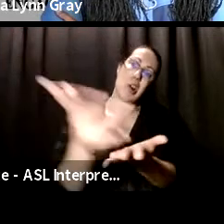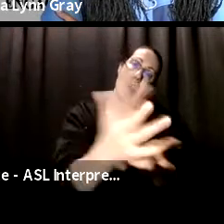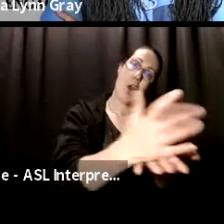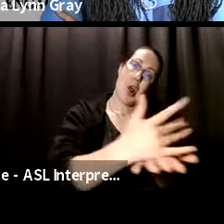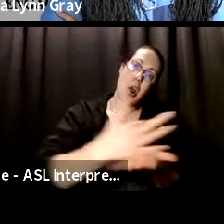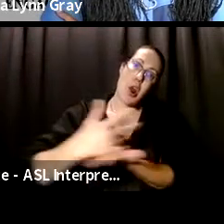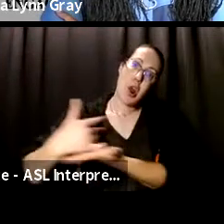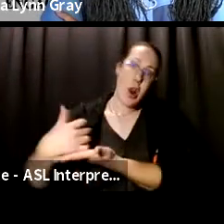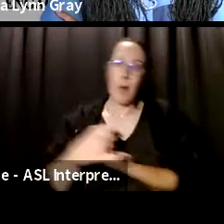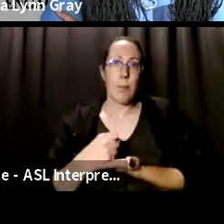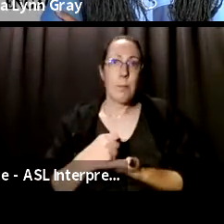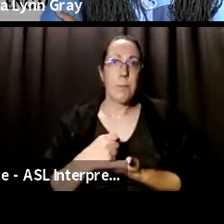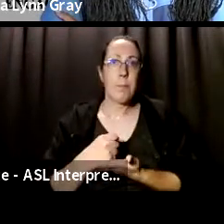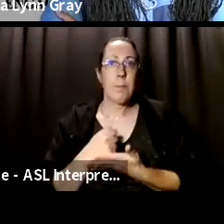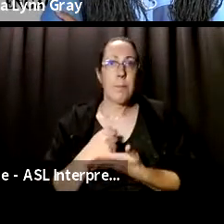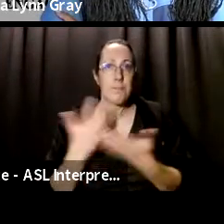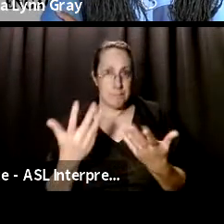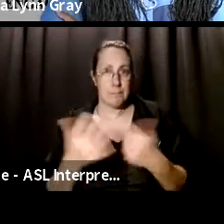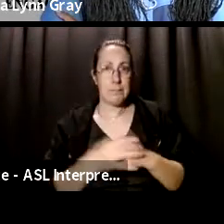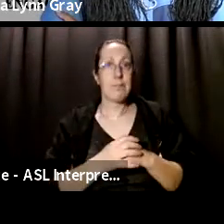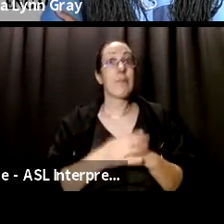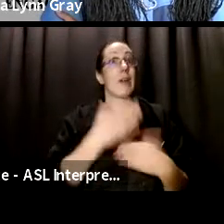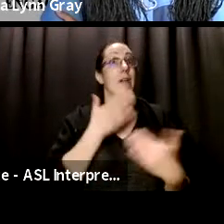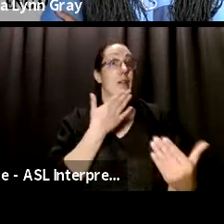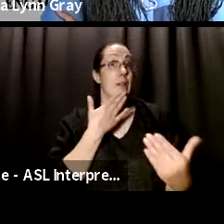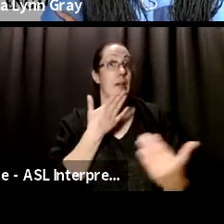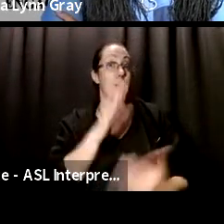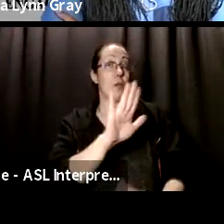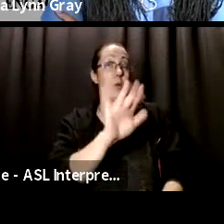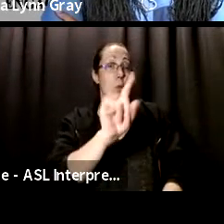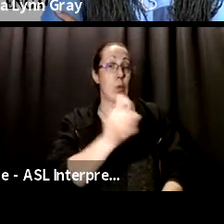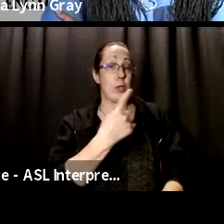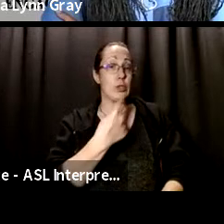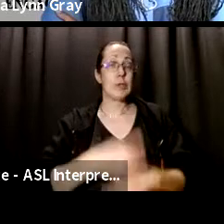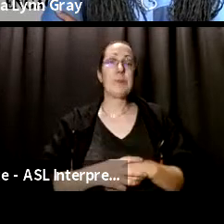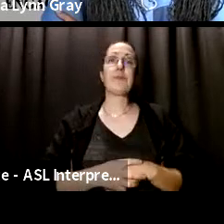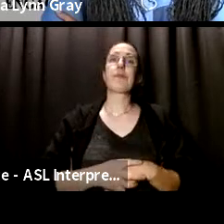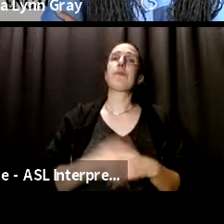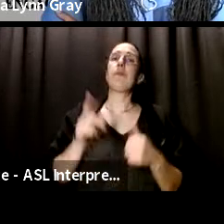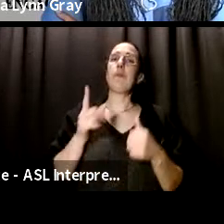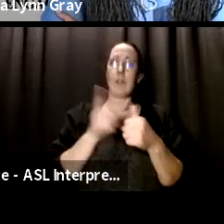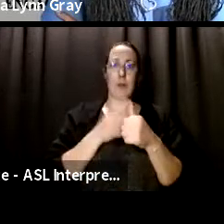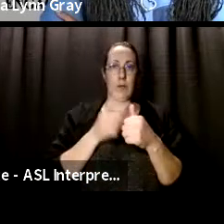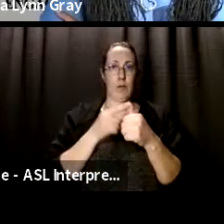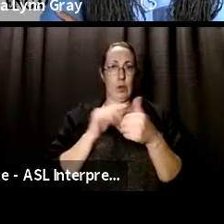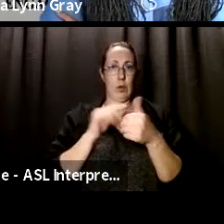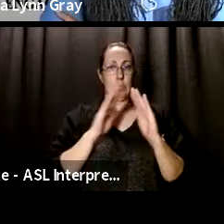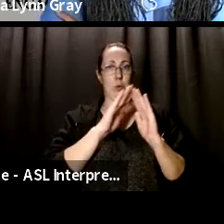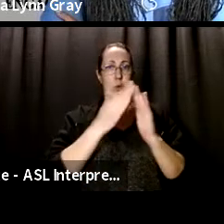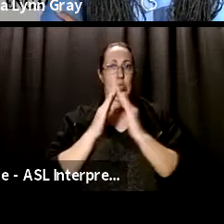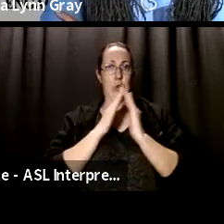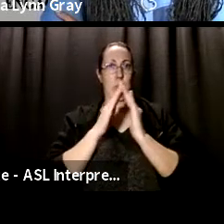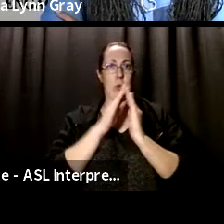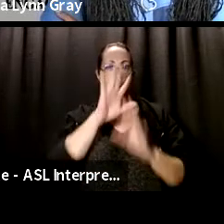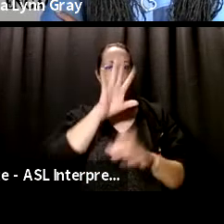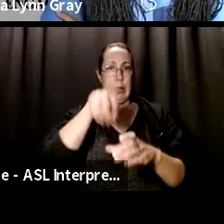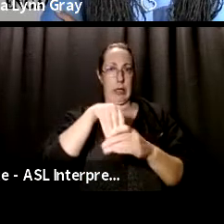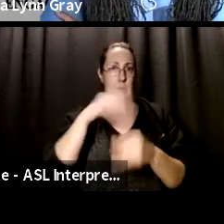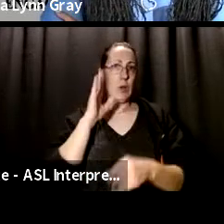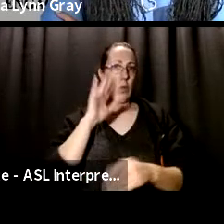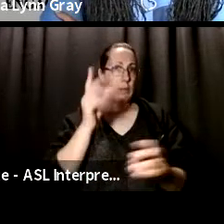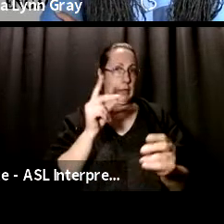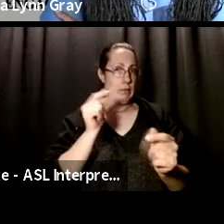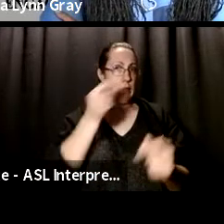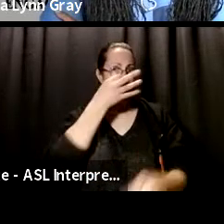sites? Thank you, Mr. Gilliam, for the question. In our first community engagement, it's coming up pretty quick. We will make